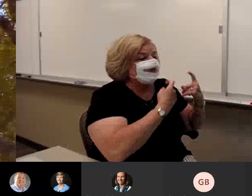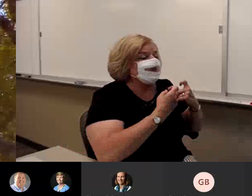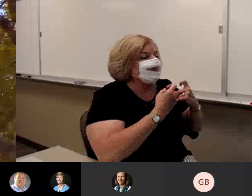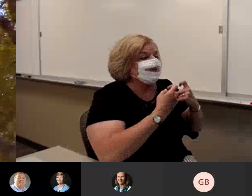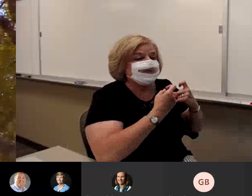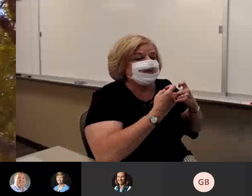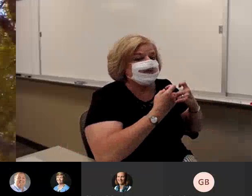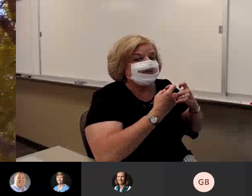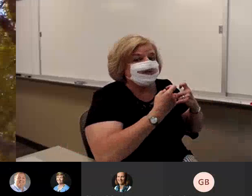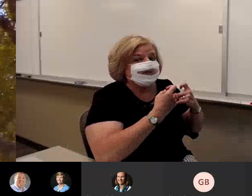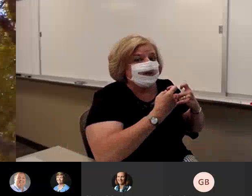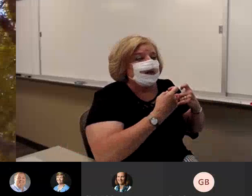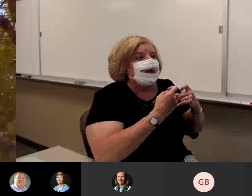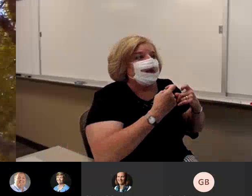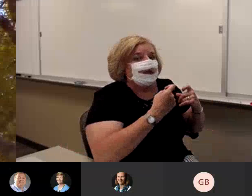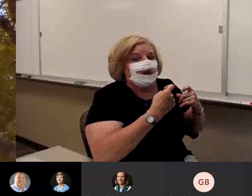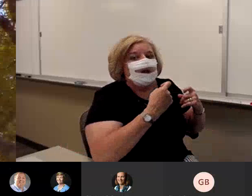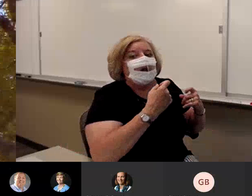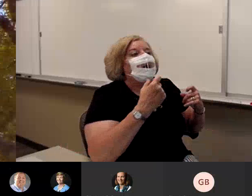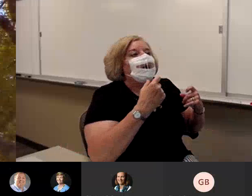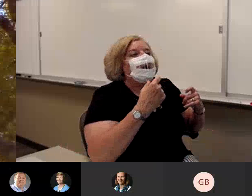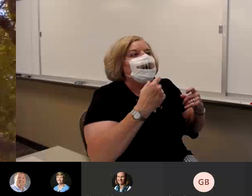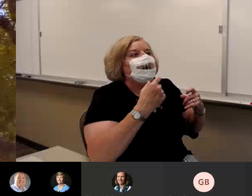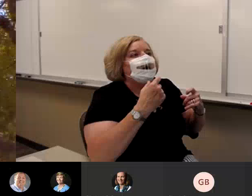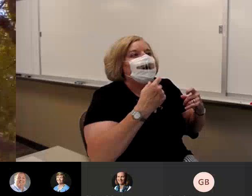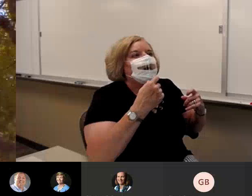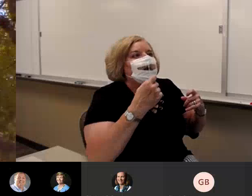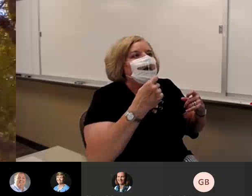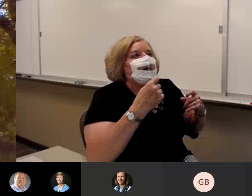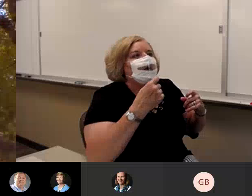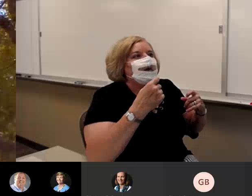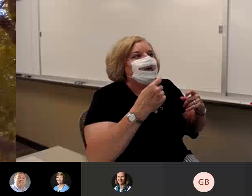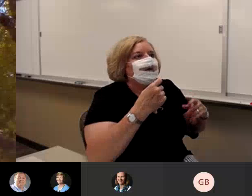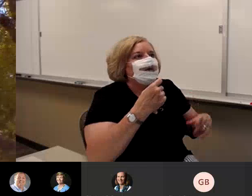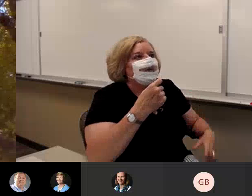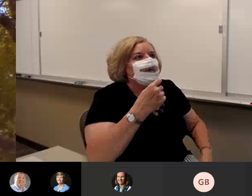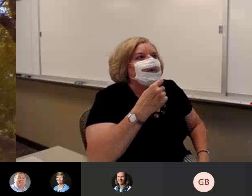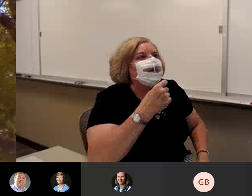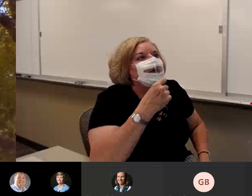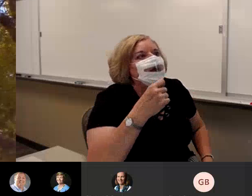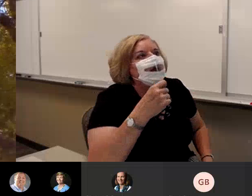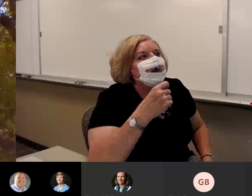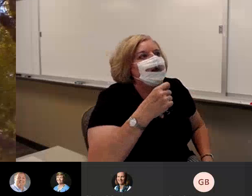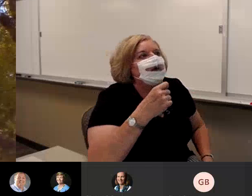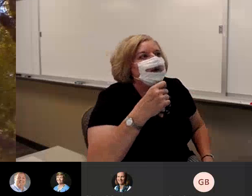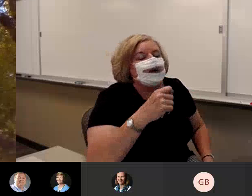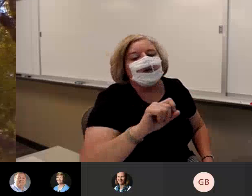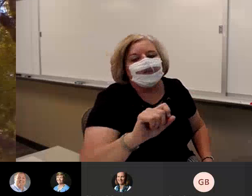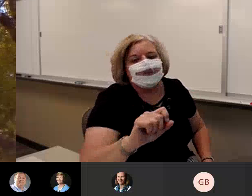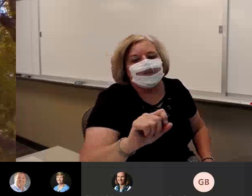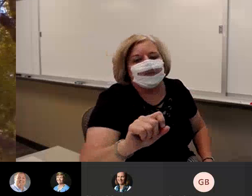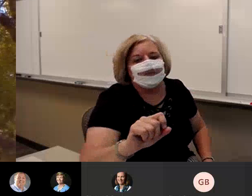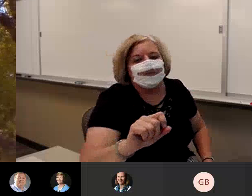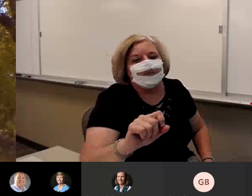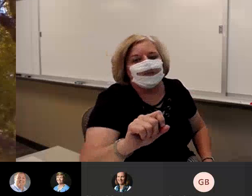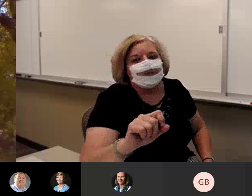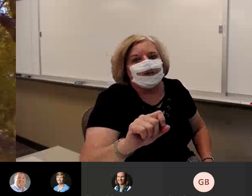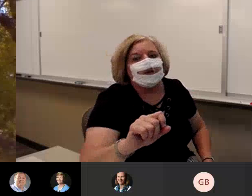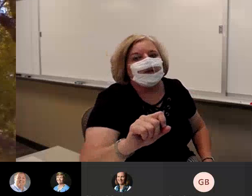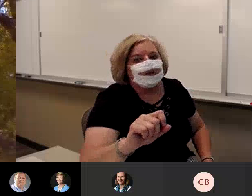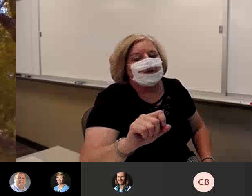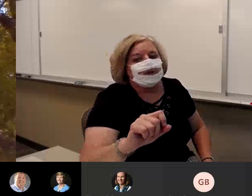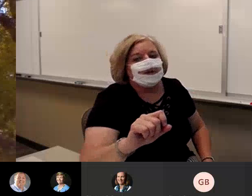that? And I should say too, we in the CTL, we're all learning teams. I know ITS, none of them are on this call,